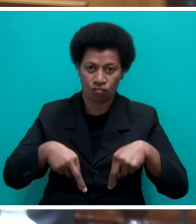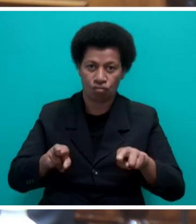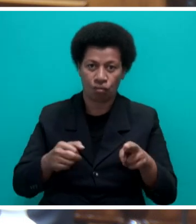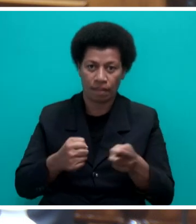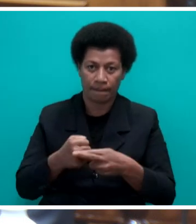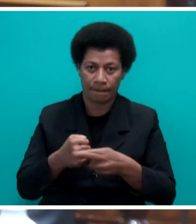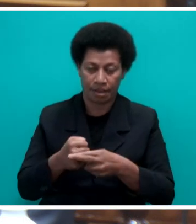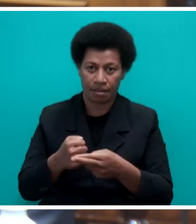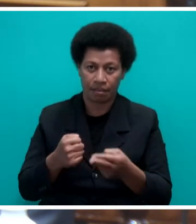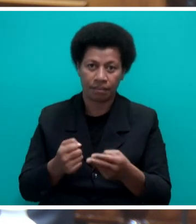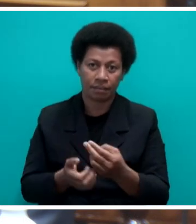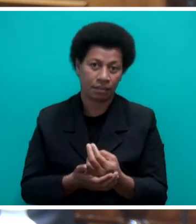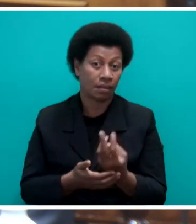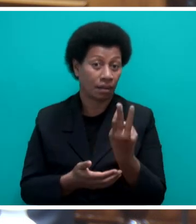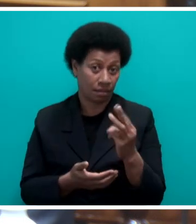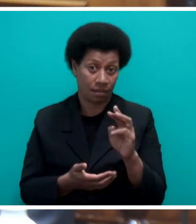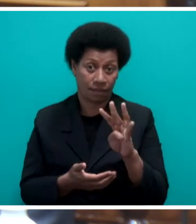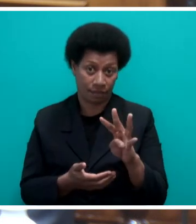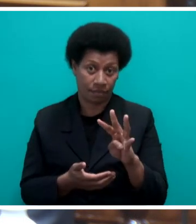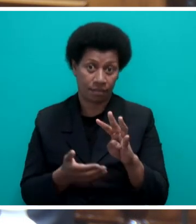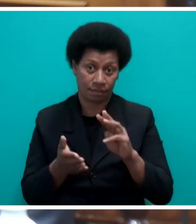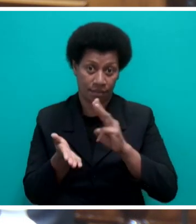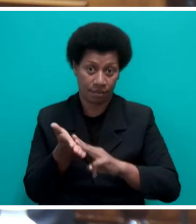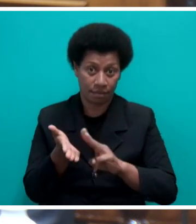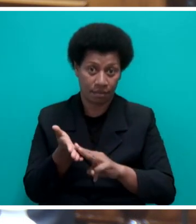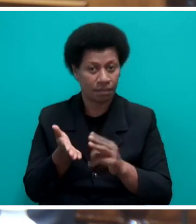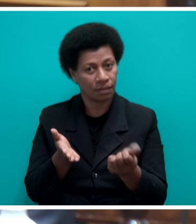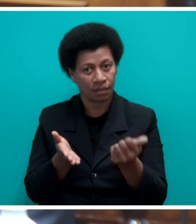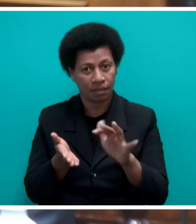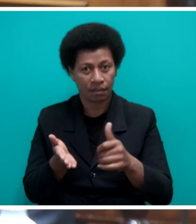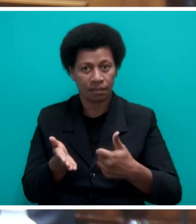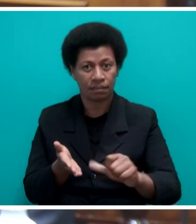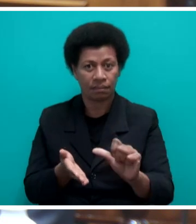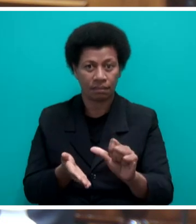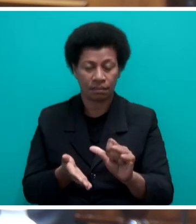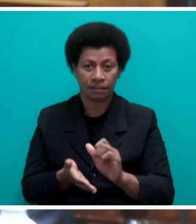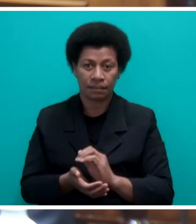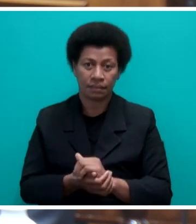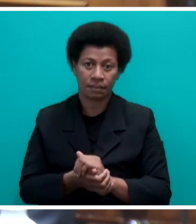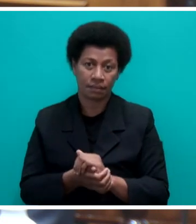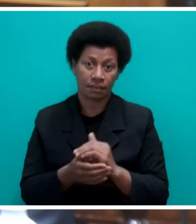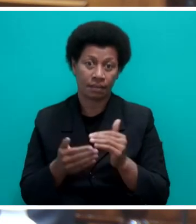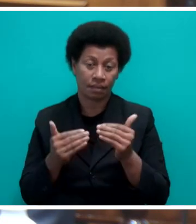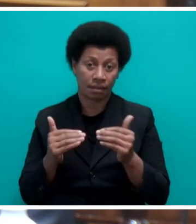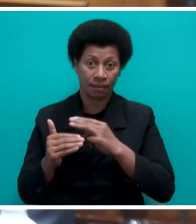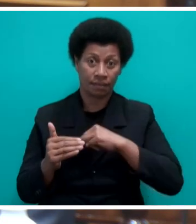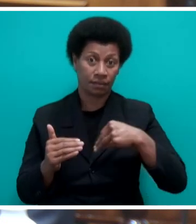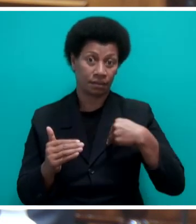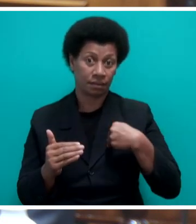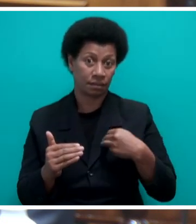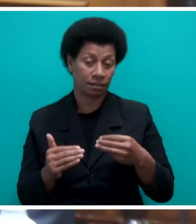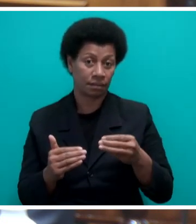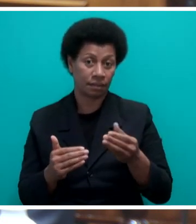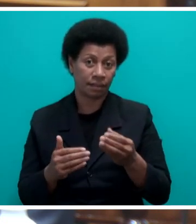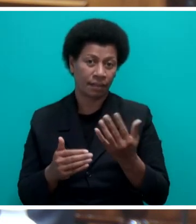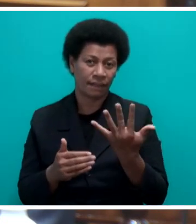total of $39.4 million has already been expended for this purpose. On an average, my ministry allocates approximately